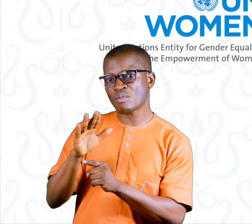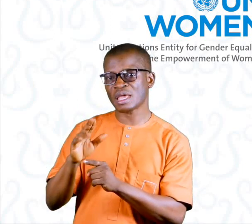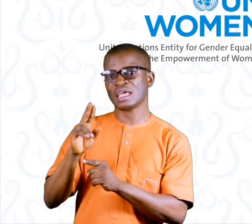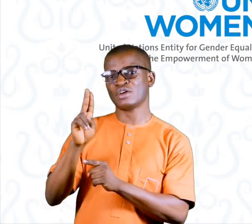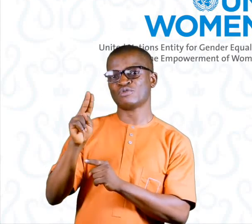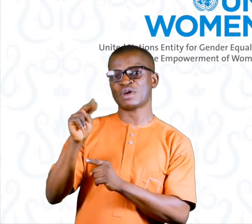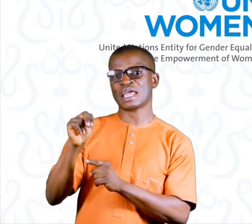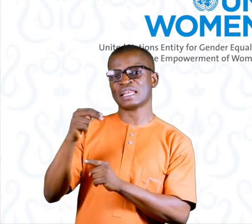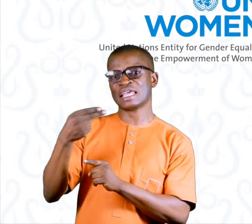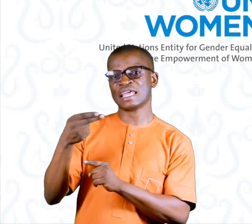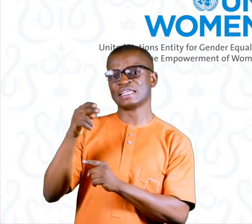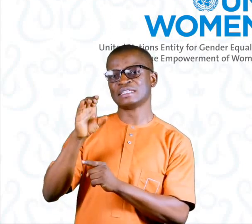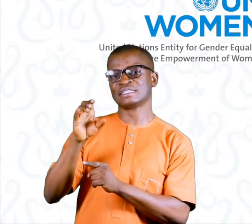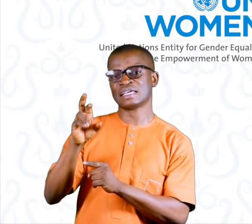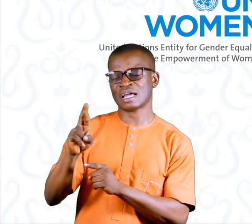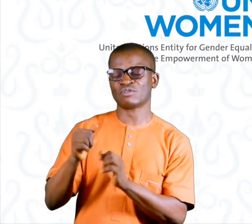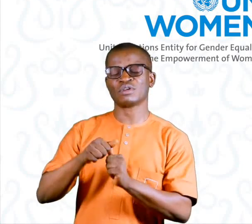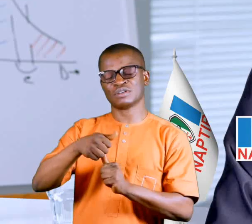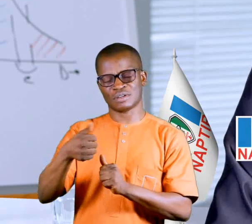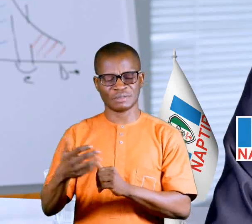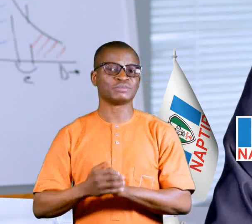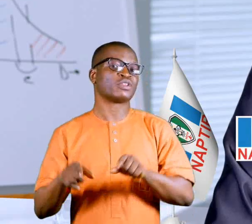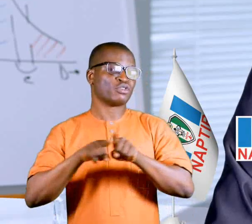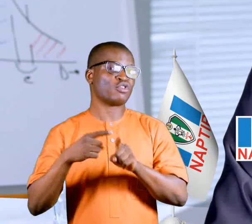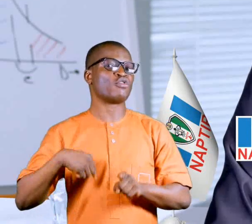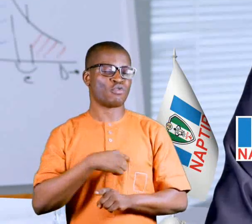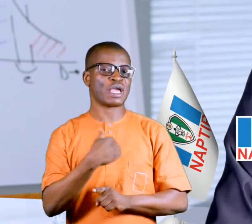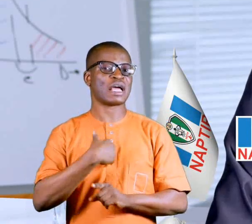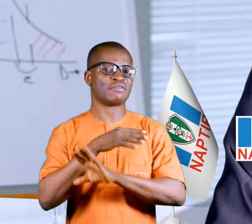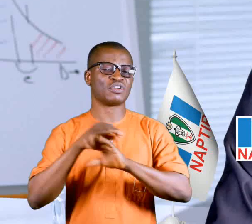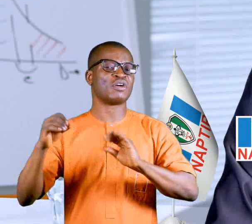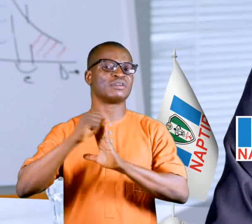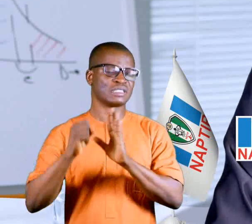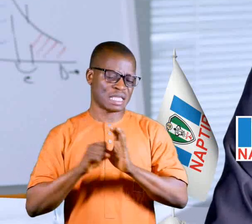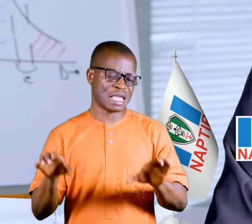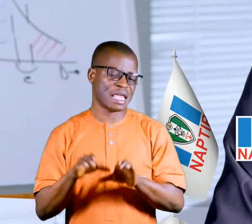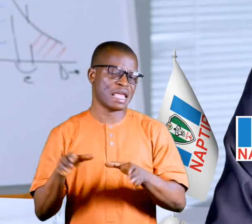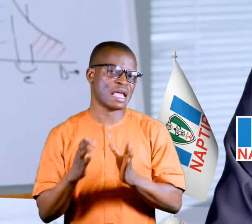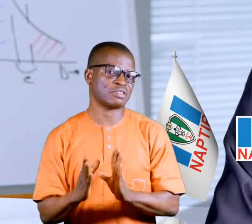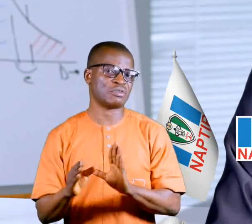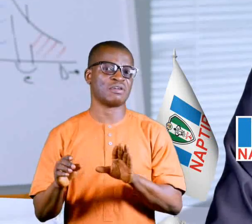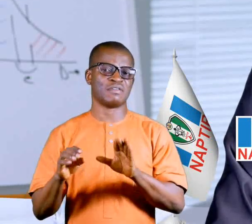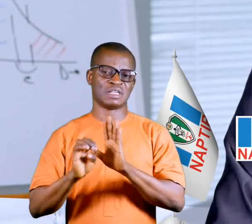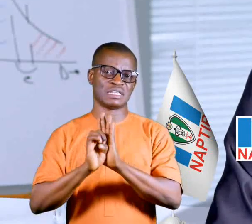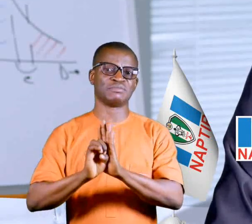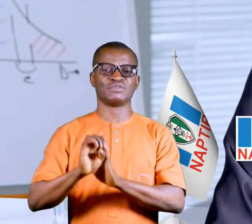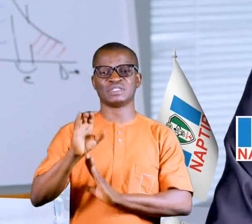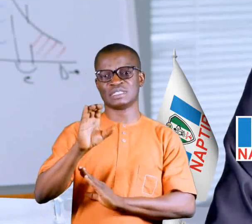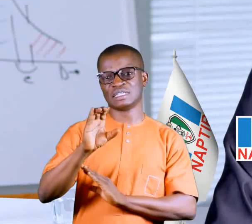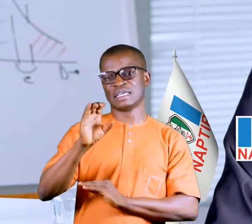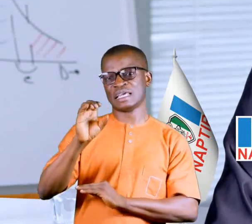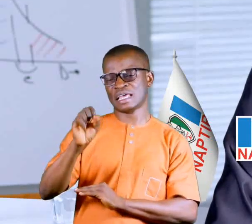we have UNHCR, and a host of others. Not only that, we also have non-state actors, which are civil